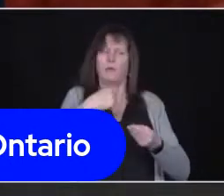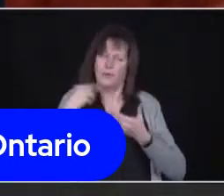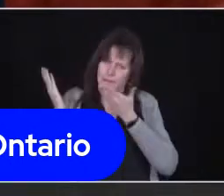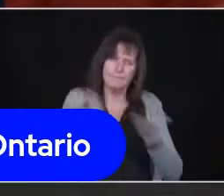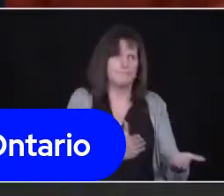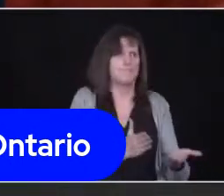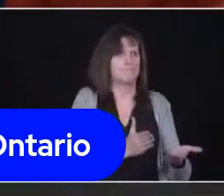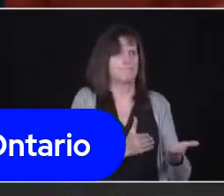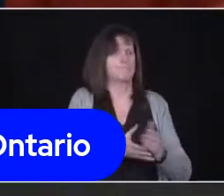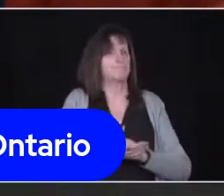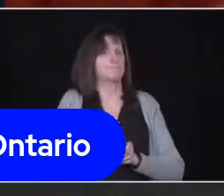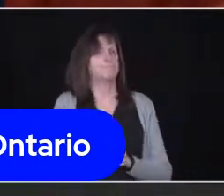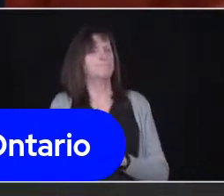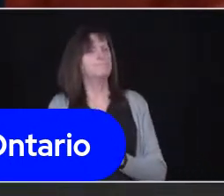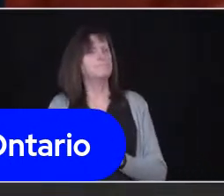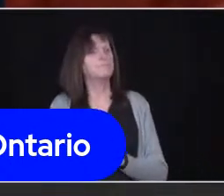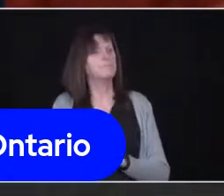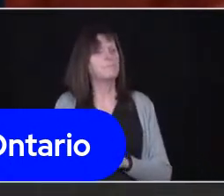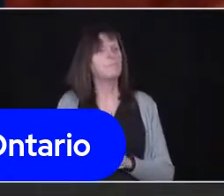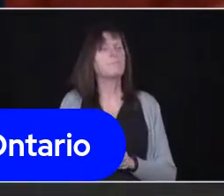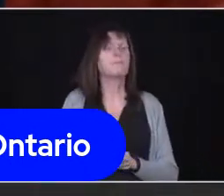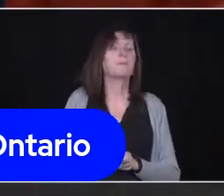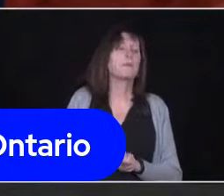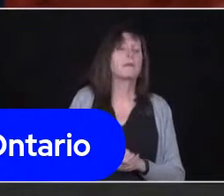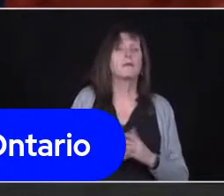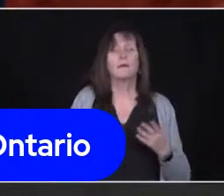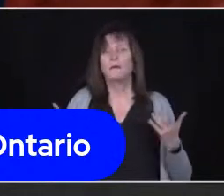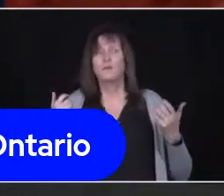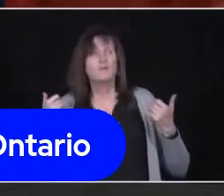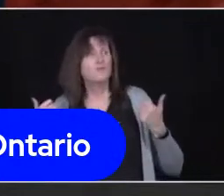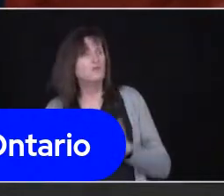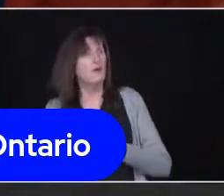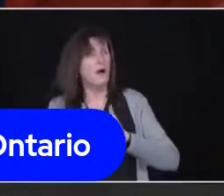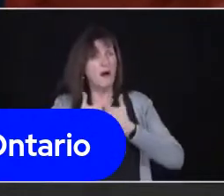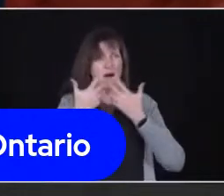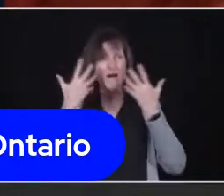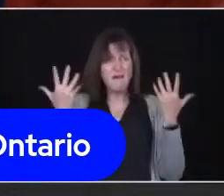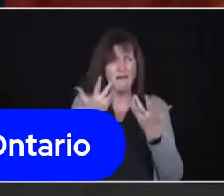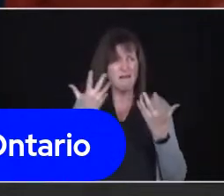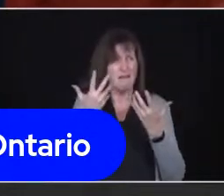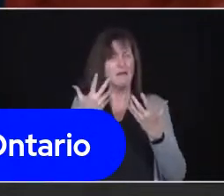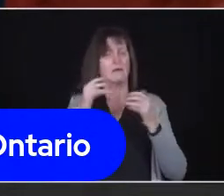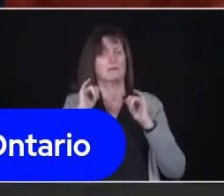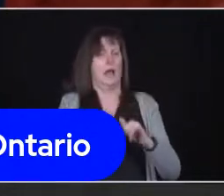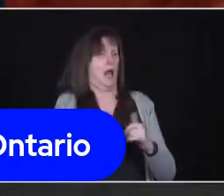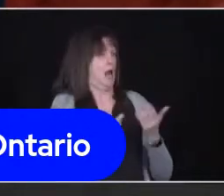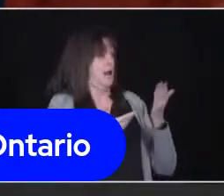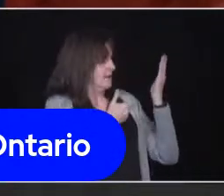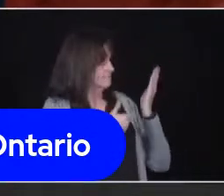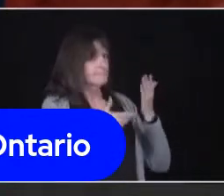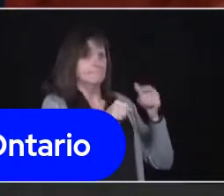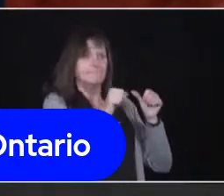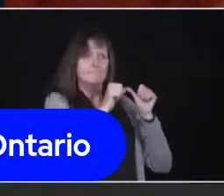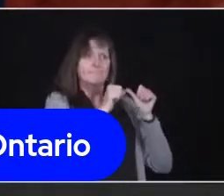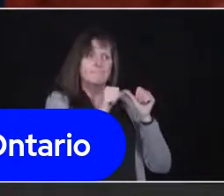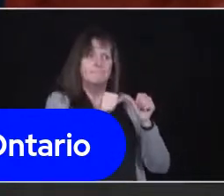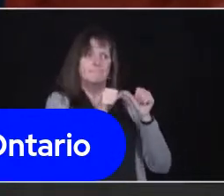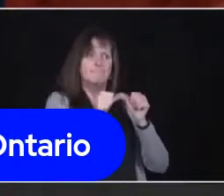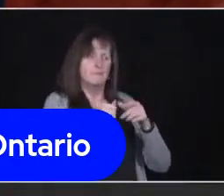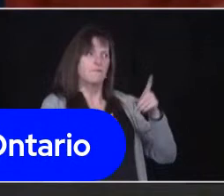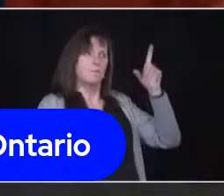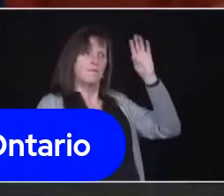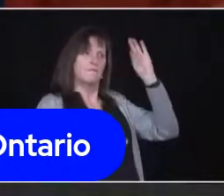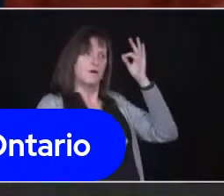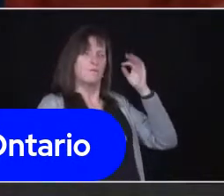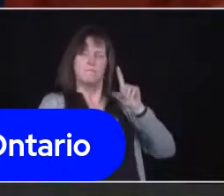to Ontario's vaccine rollout remains a stable and reliable supply of vaccines from the federal government, we will continue to